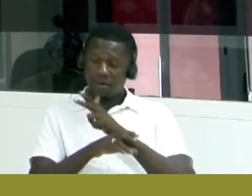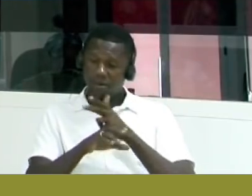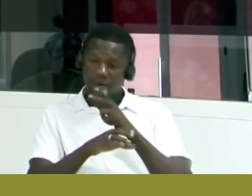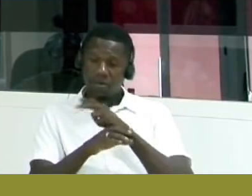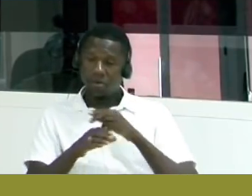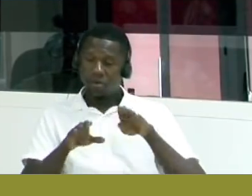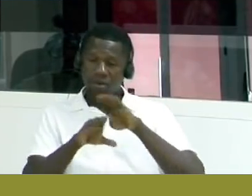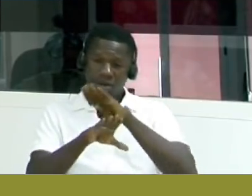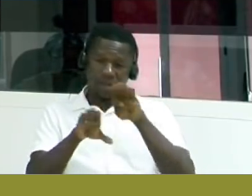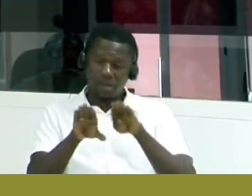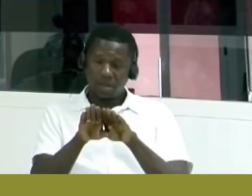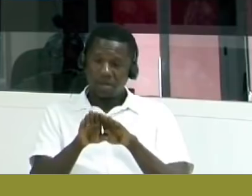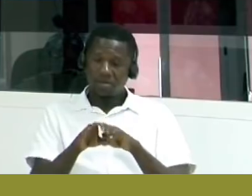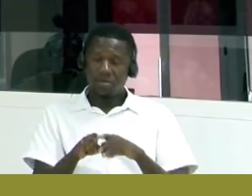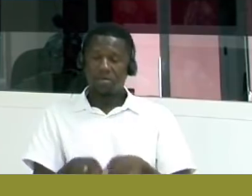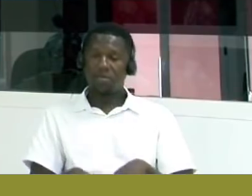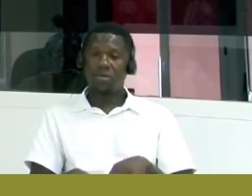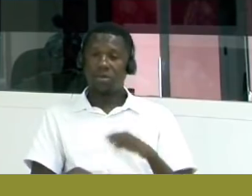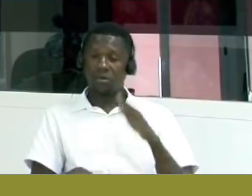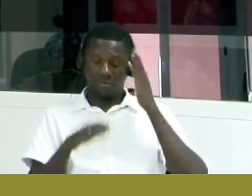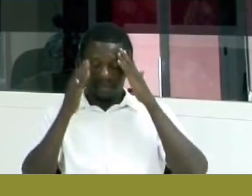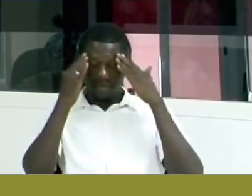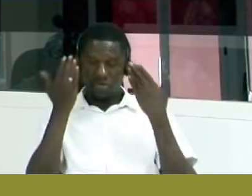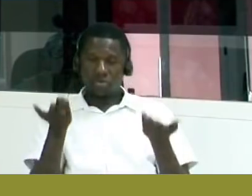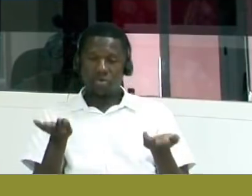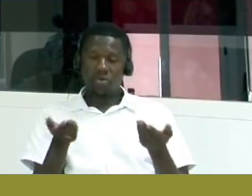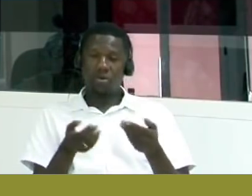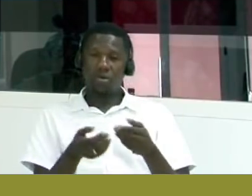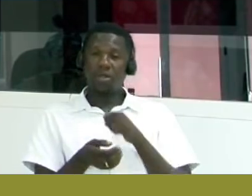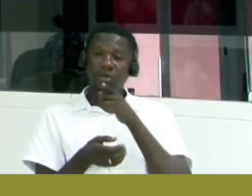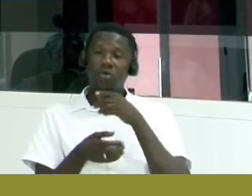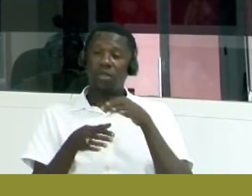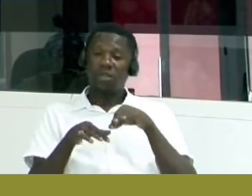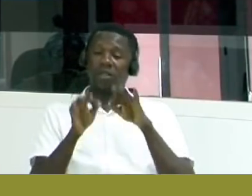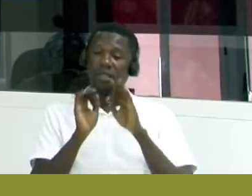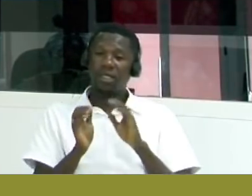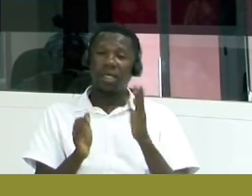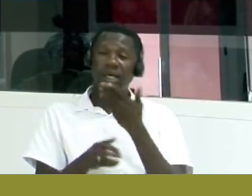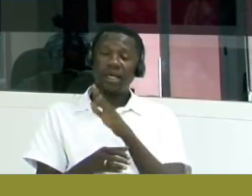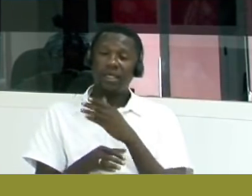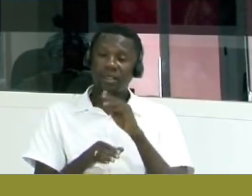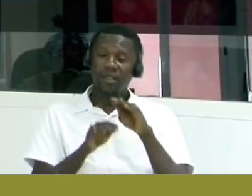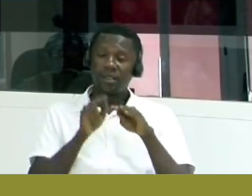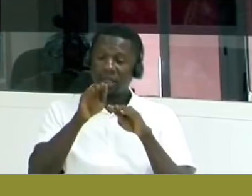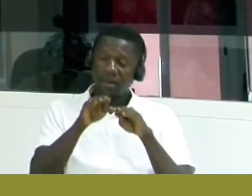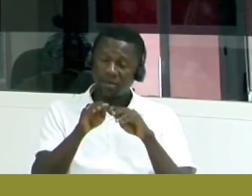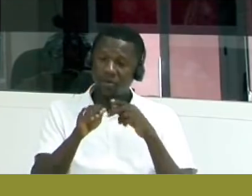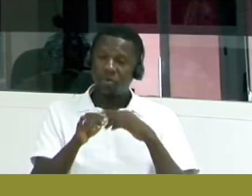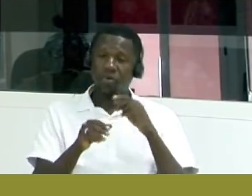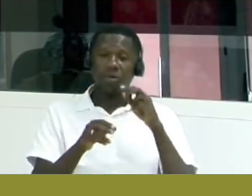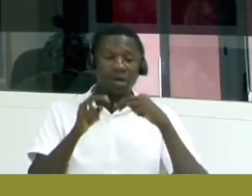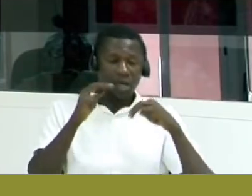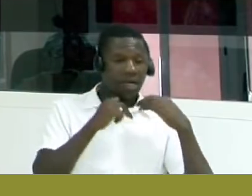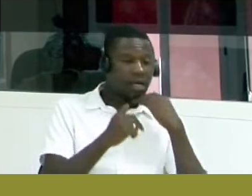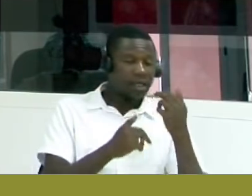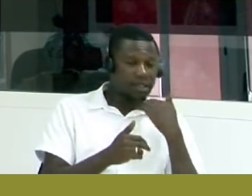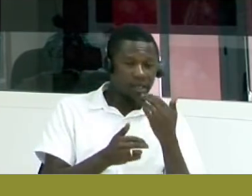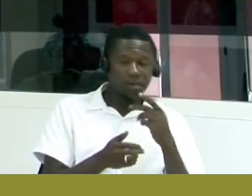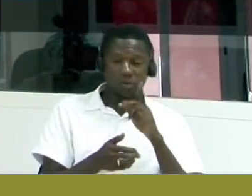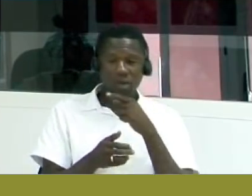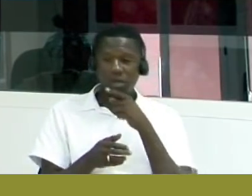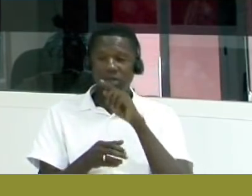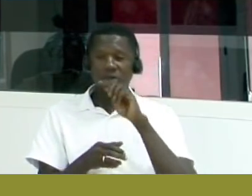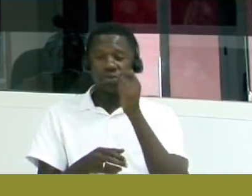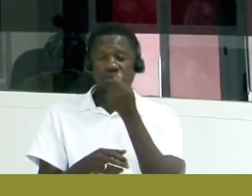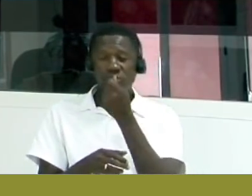ground? I don't know. Did you take any steps to inquire as to whether this new